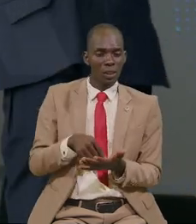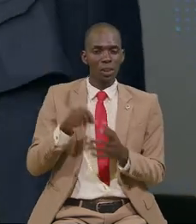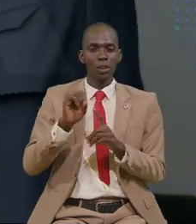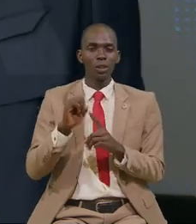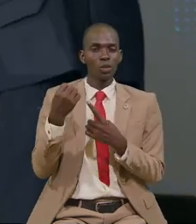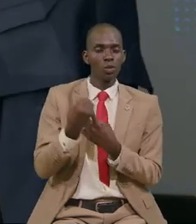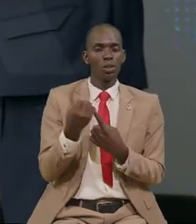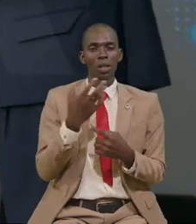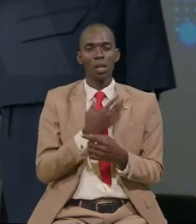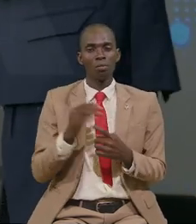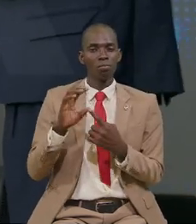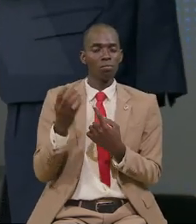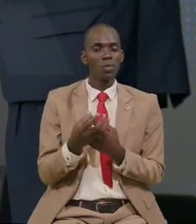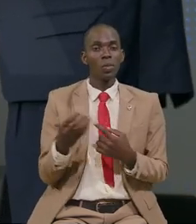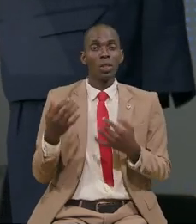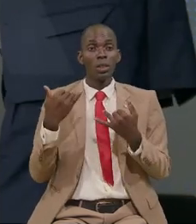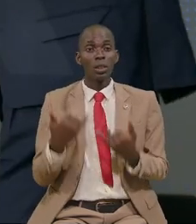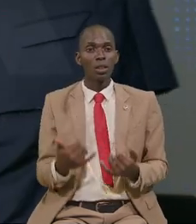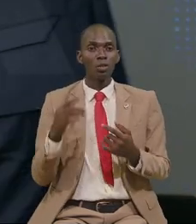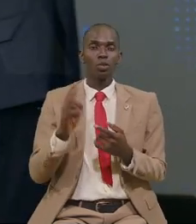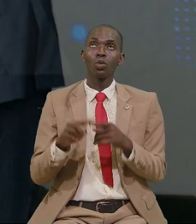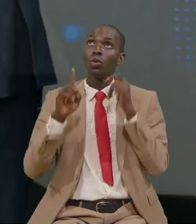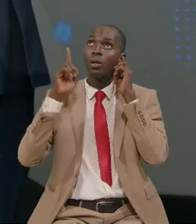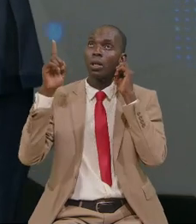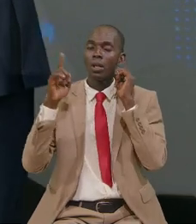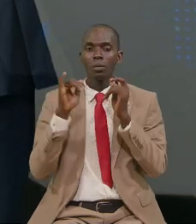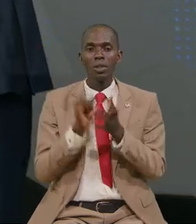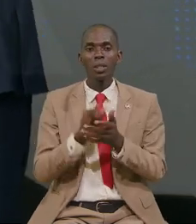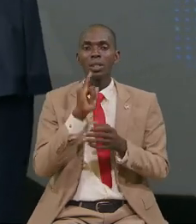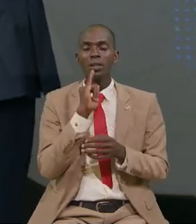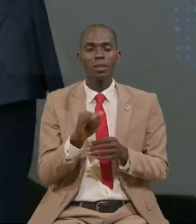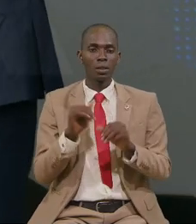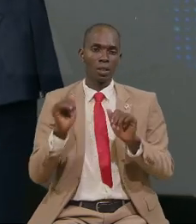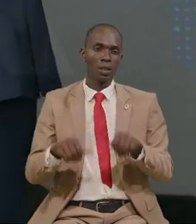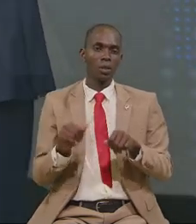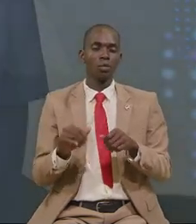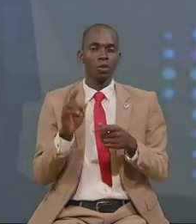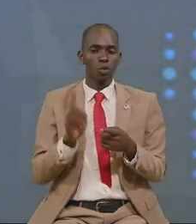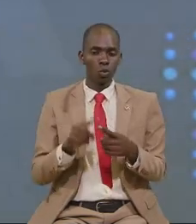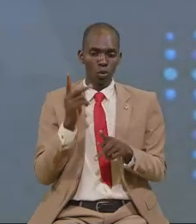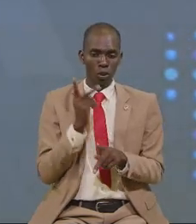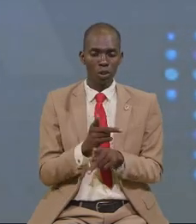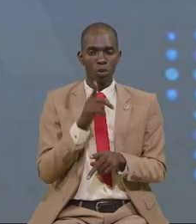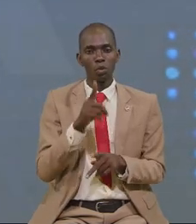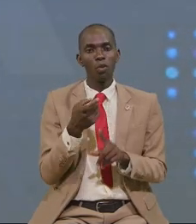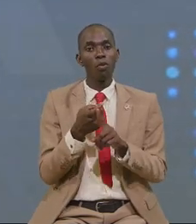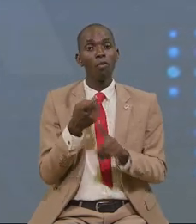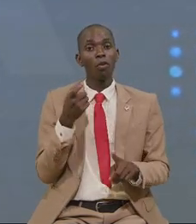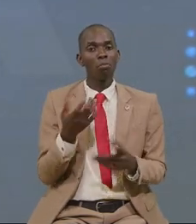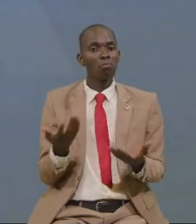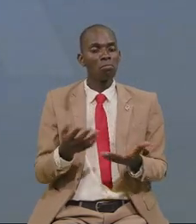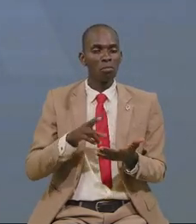circumstance, now, unto him that is able to keep you from